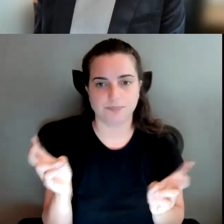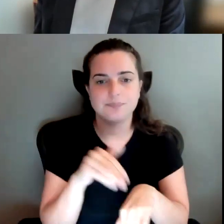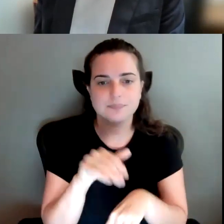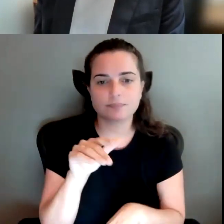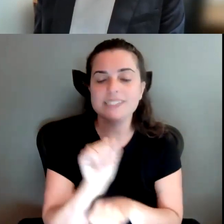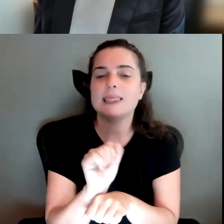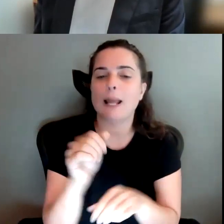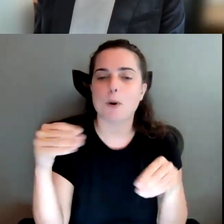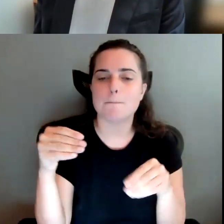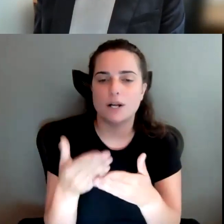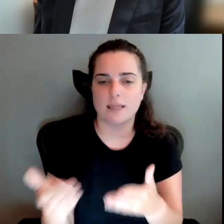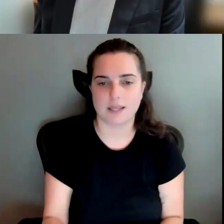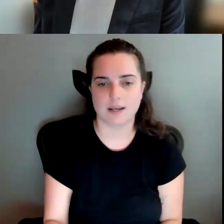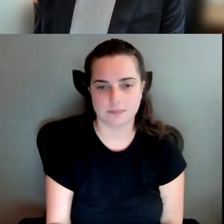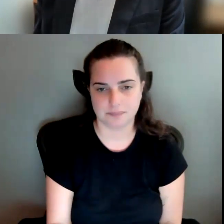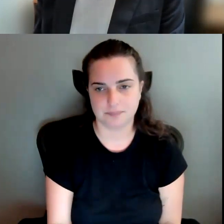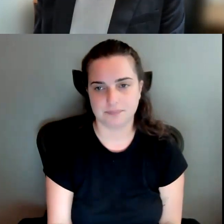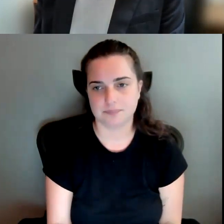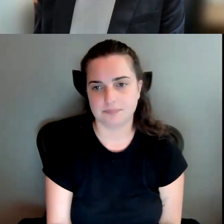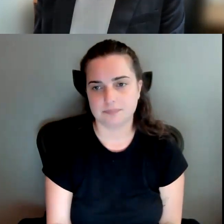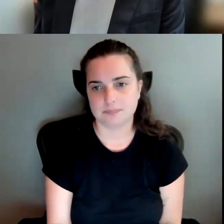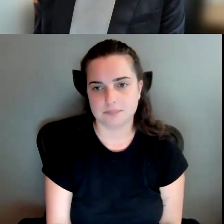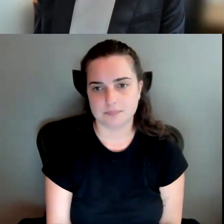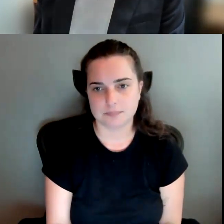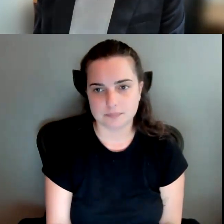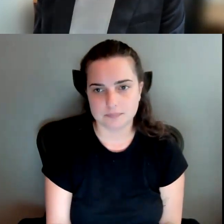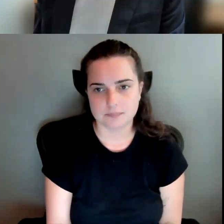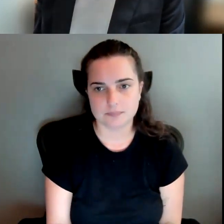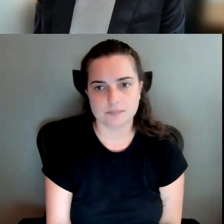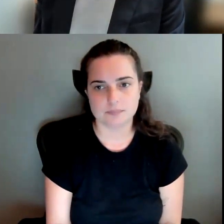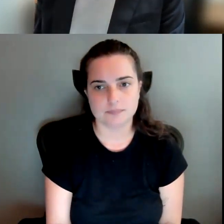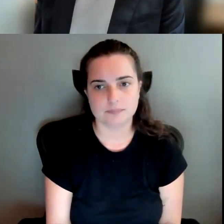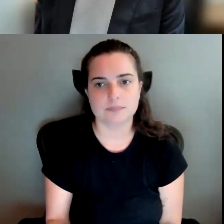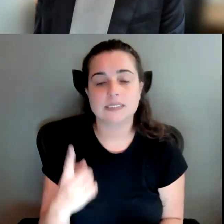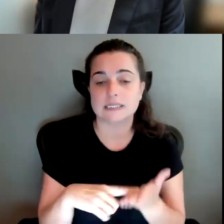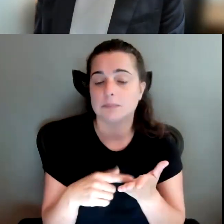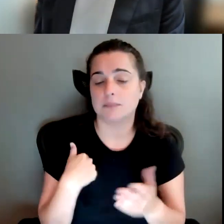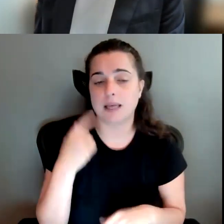thing. And sometimes I think that those